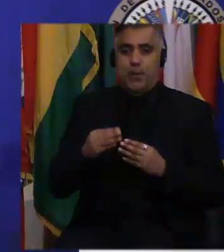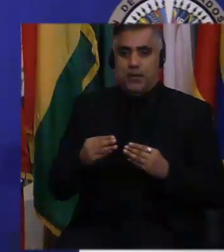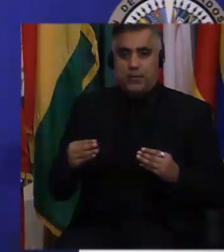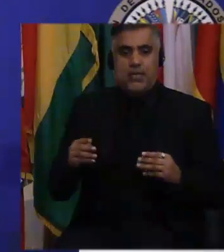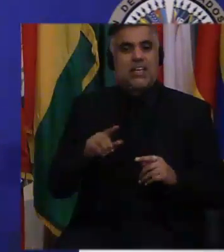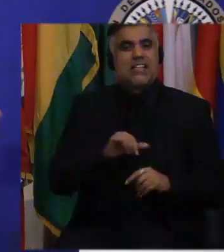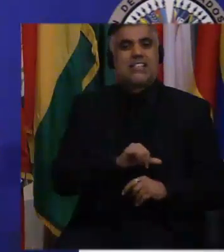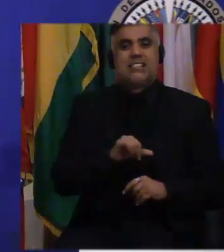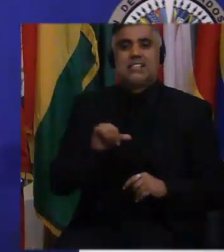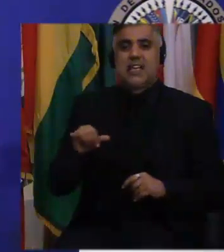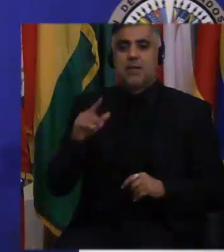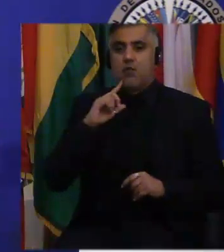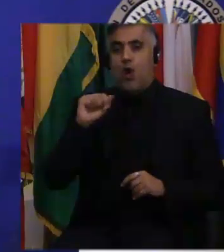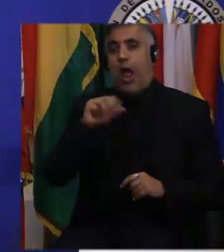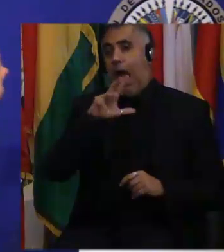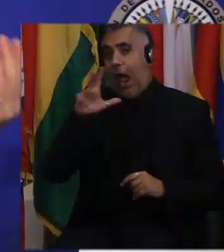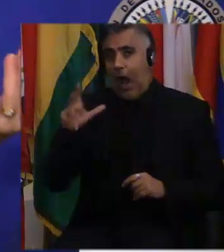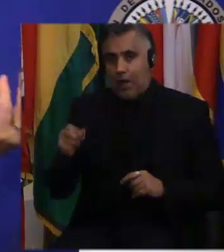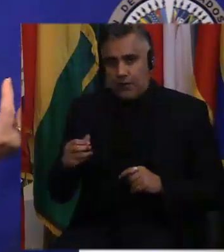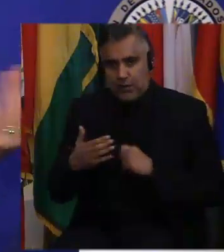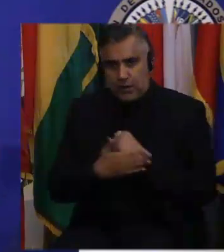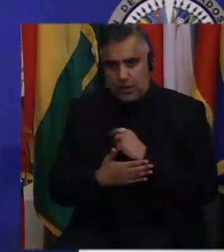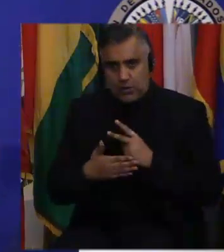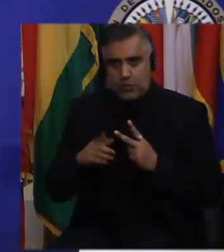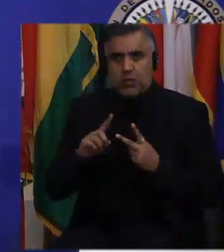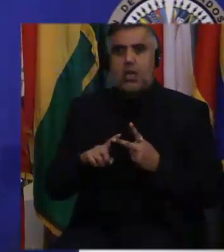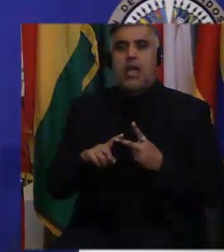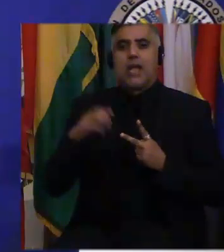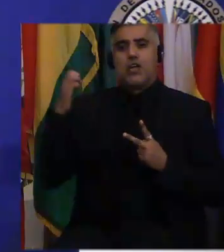And the same goes for African countries and